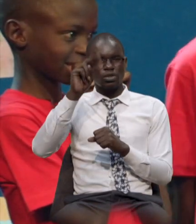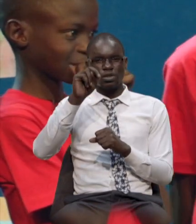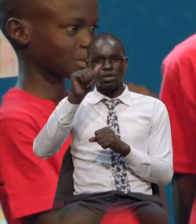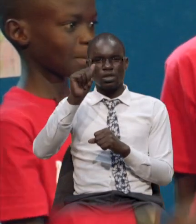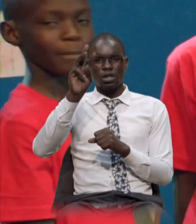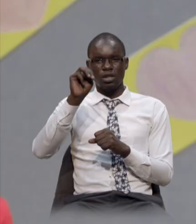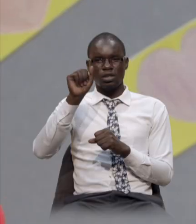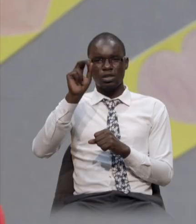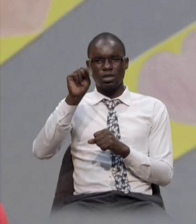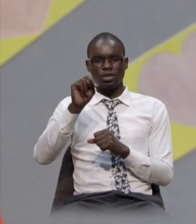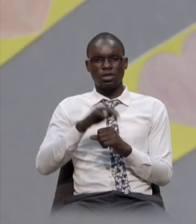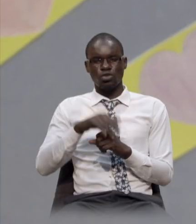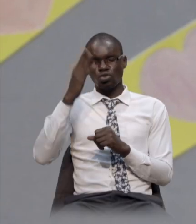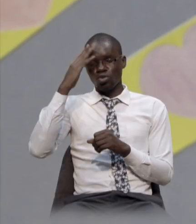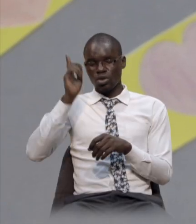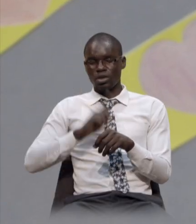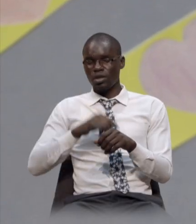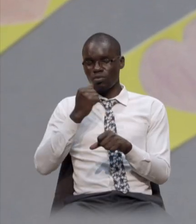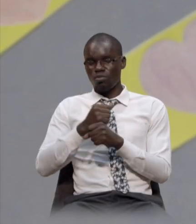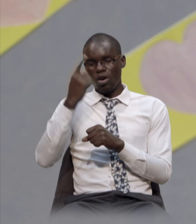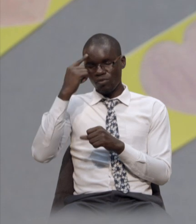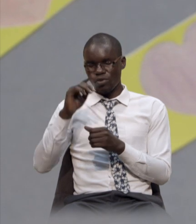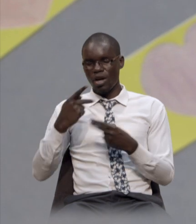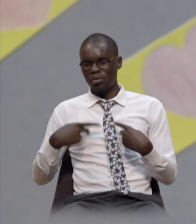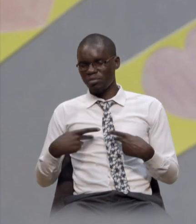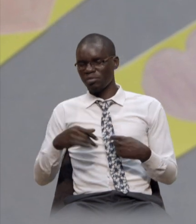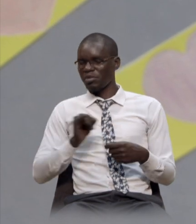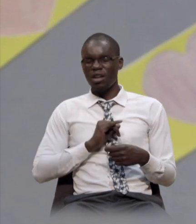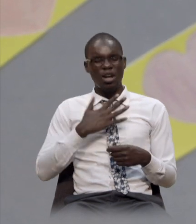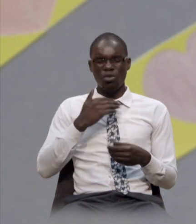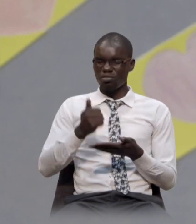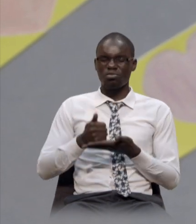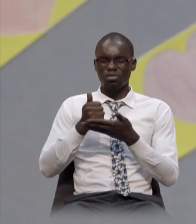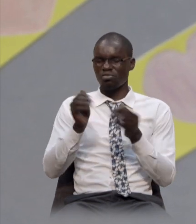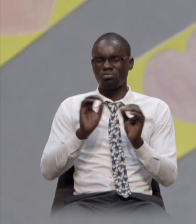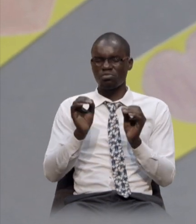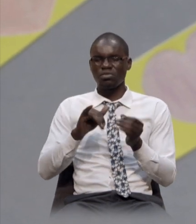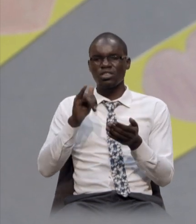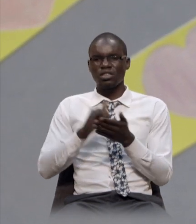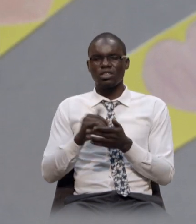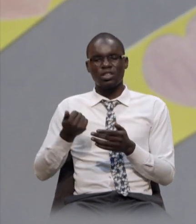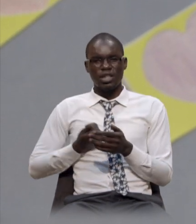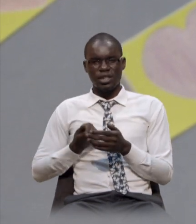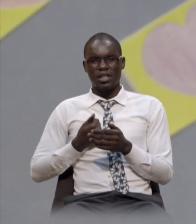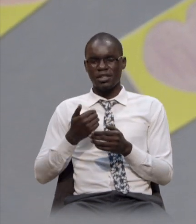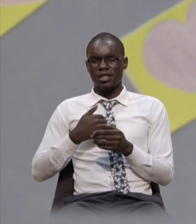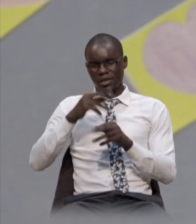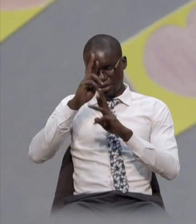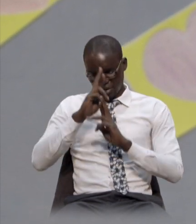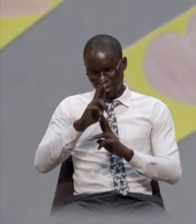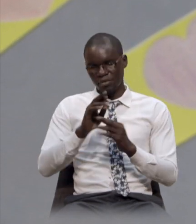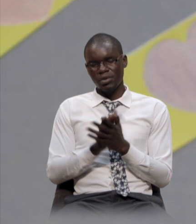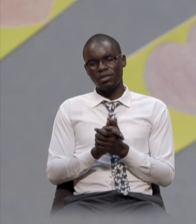for Naaman. You know, when you're working for someone, sometimes you may say, like, I don't want to help him. But that girl had respect. He helped